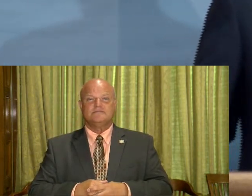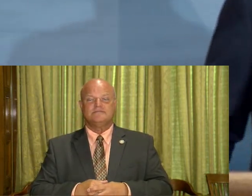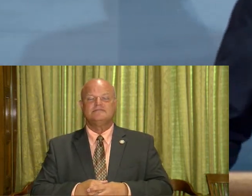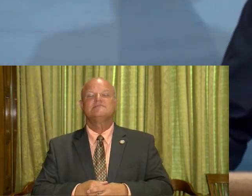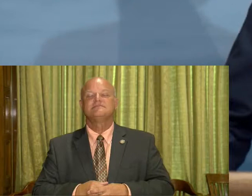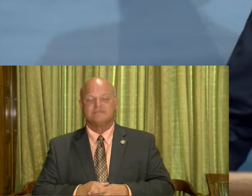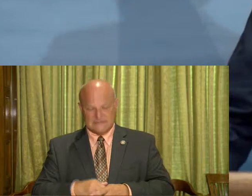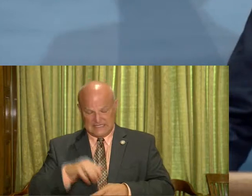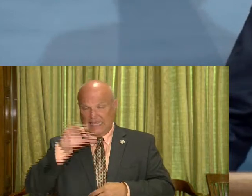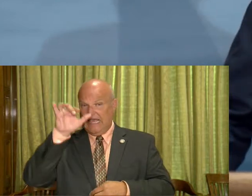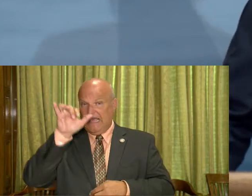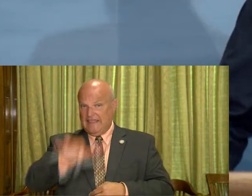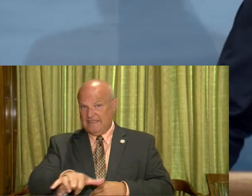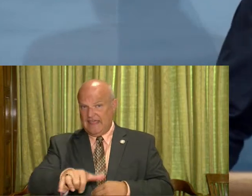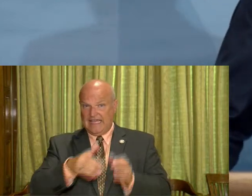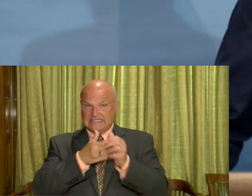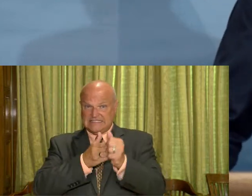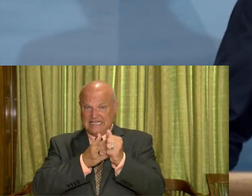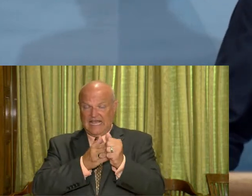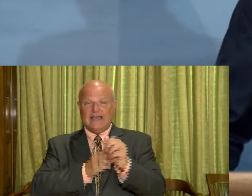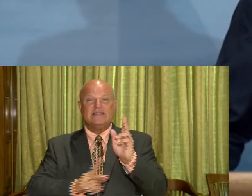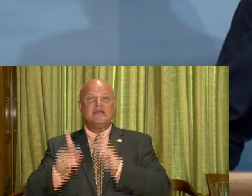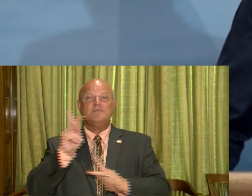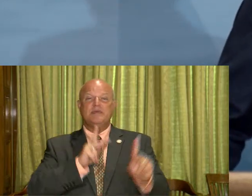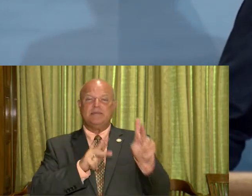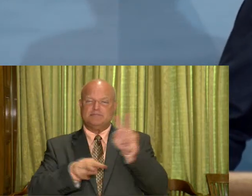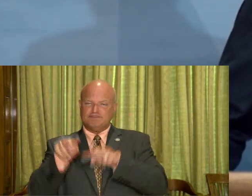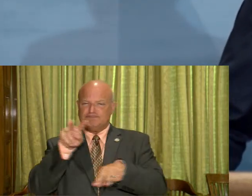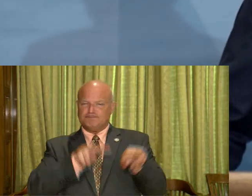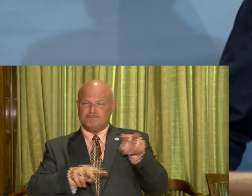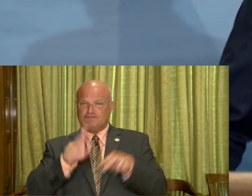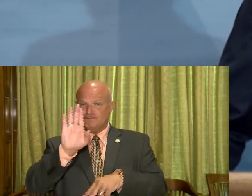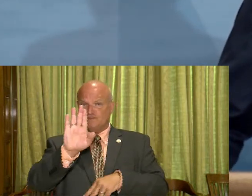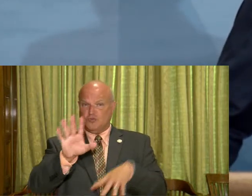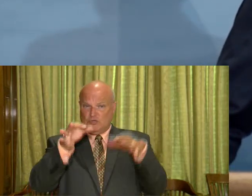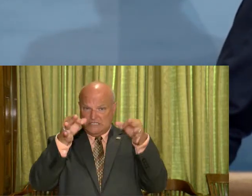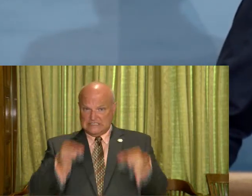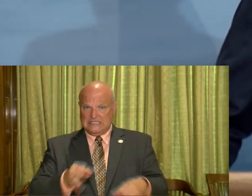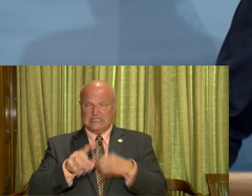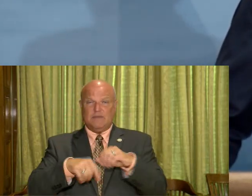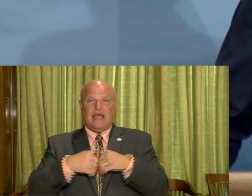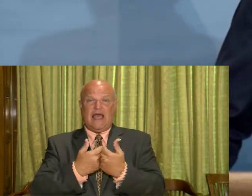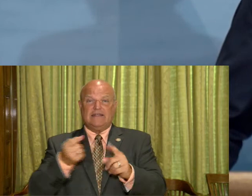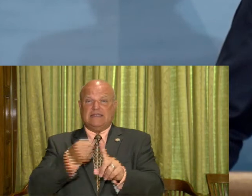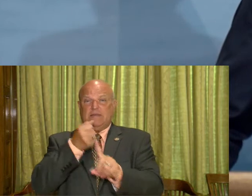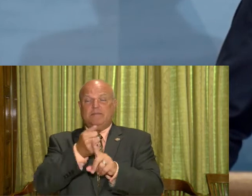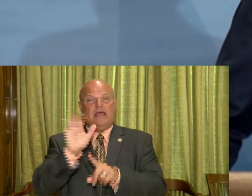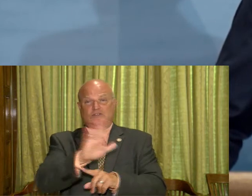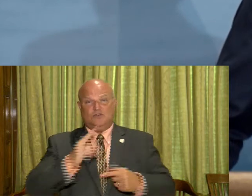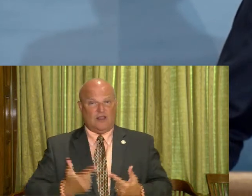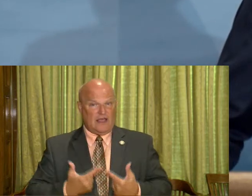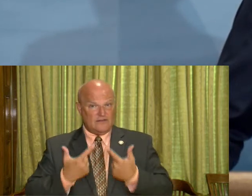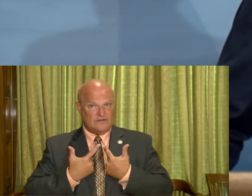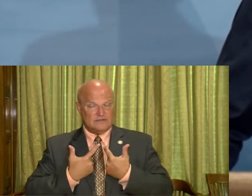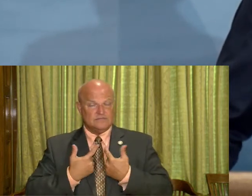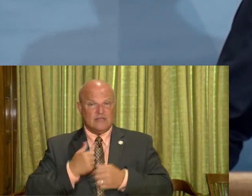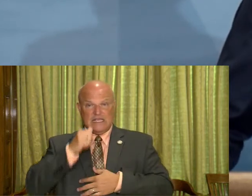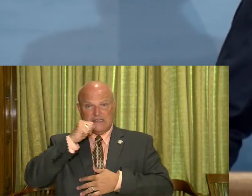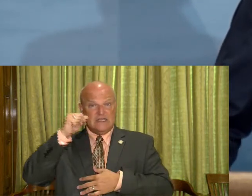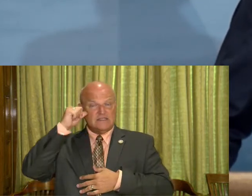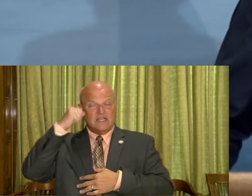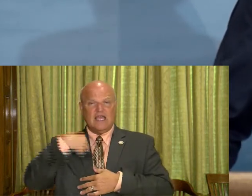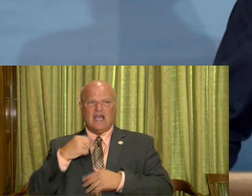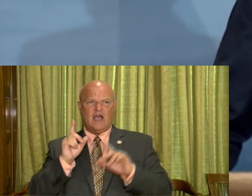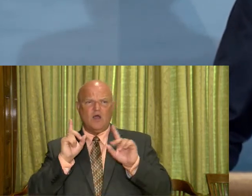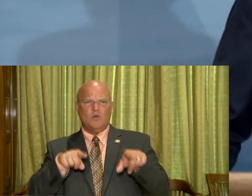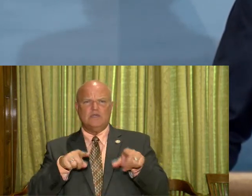That's guidance that everybody should look at, make your decision about how that impacts you. Yesterday I was